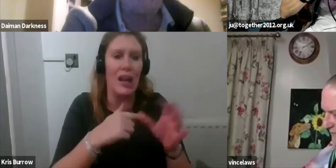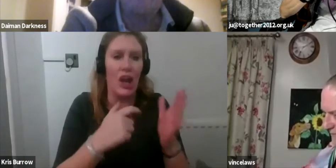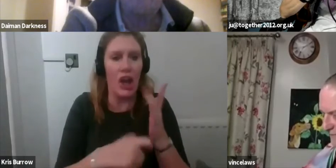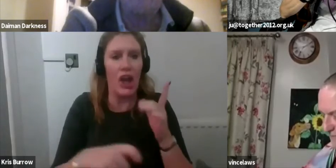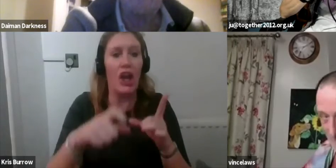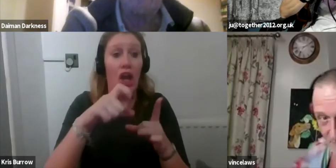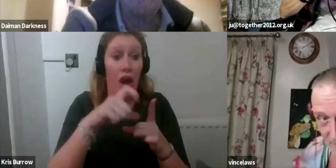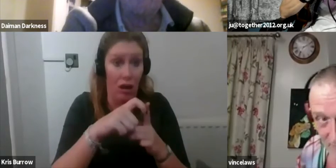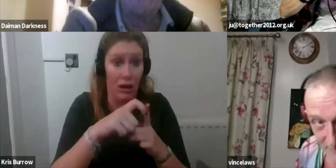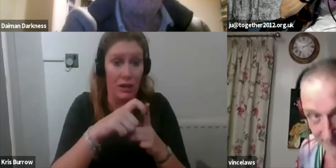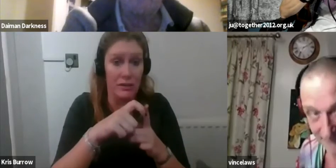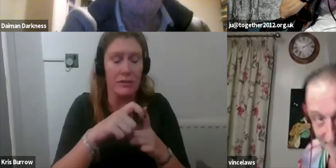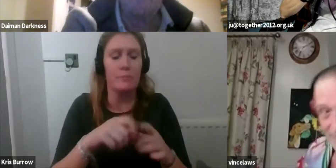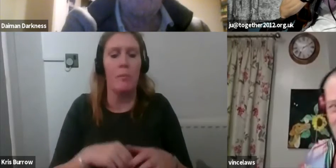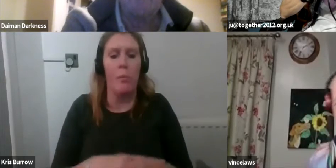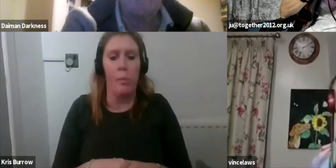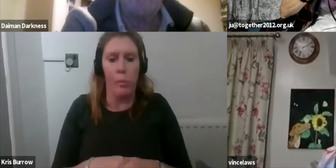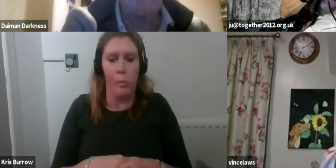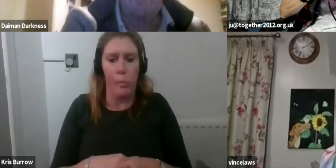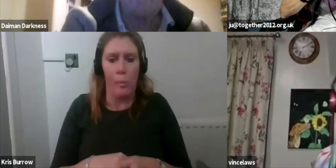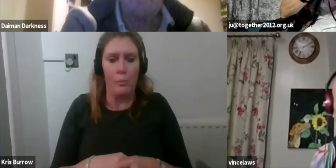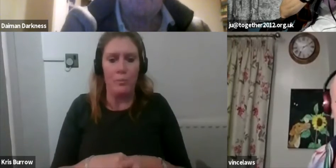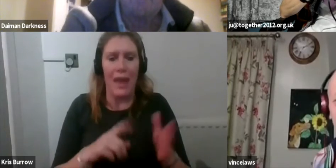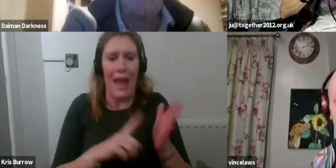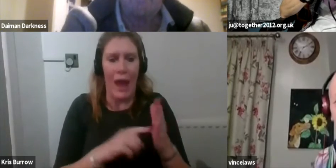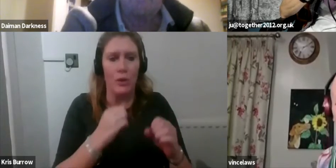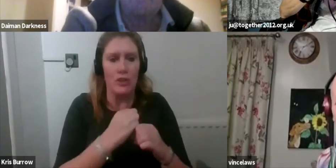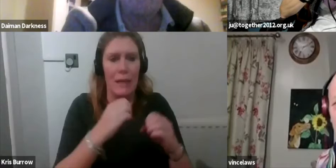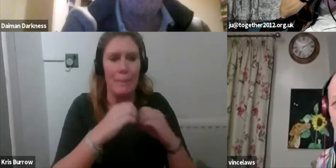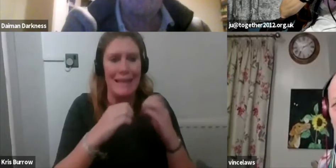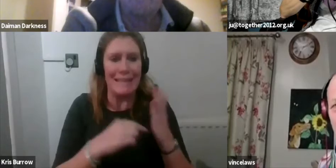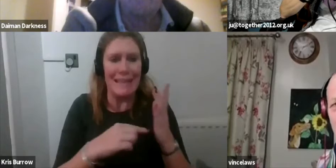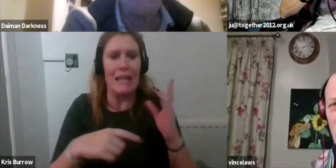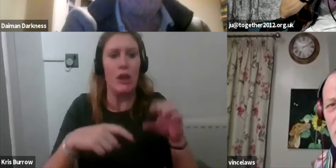And I was quite shocked about 10 years ago when a